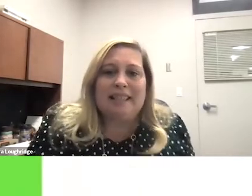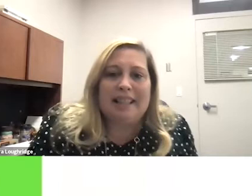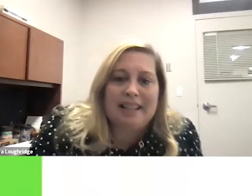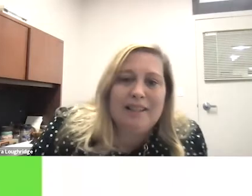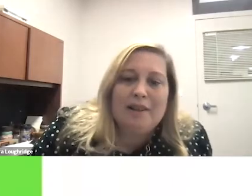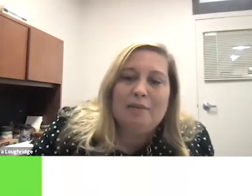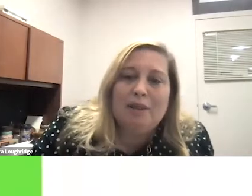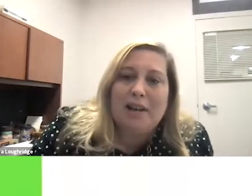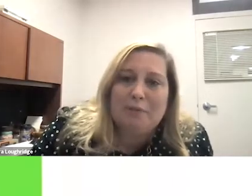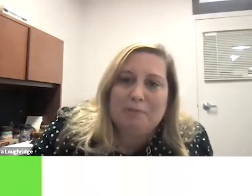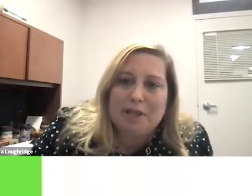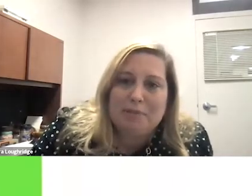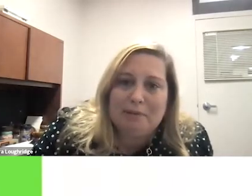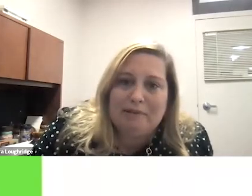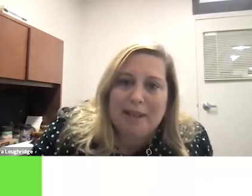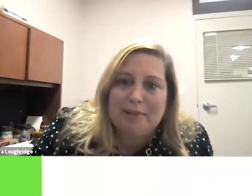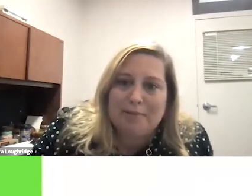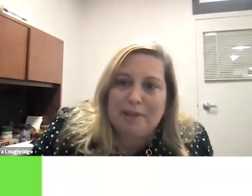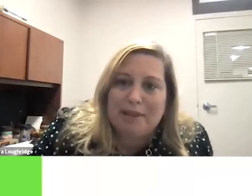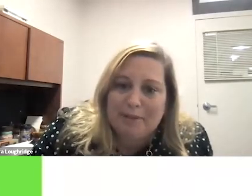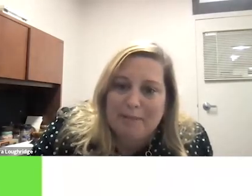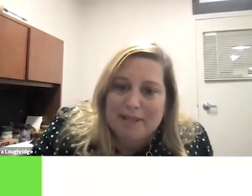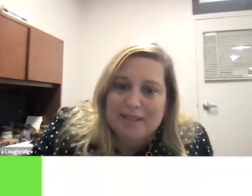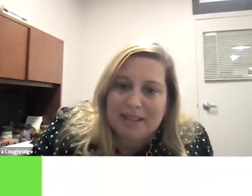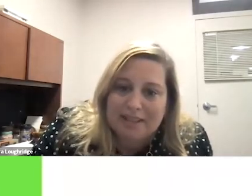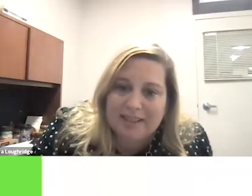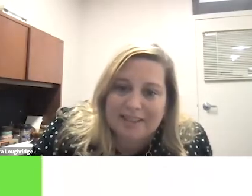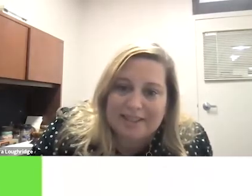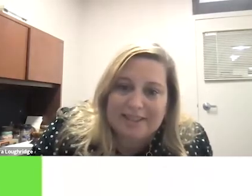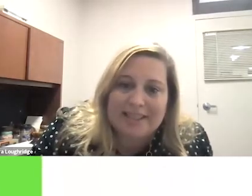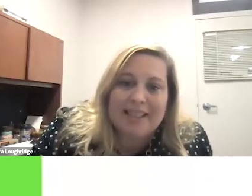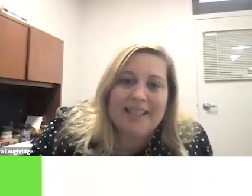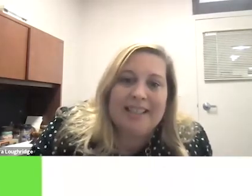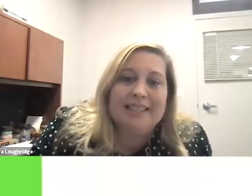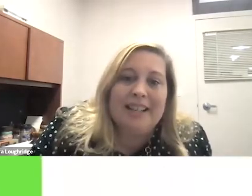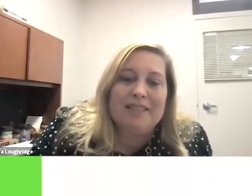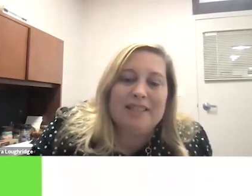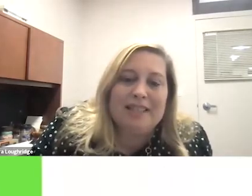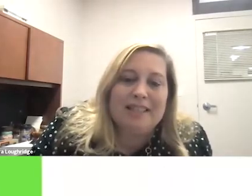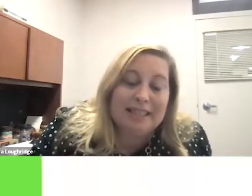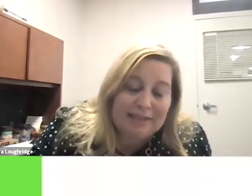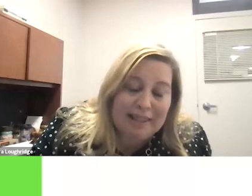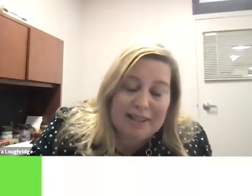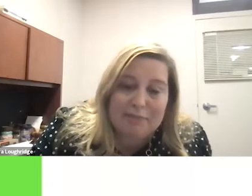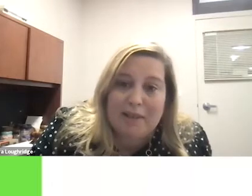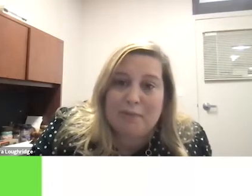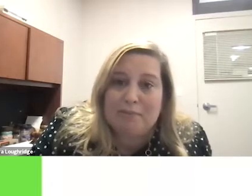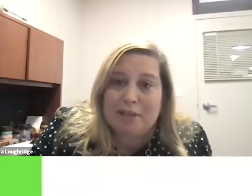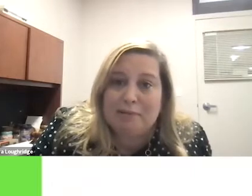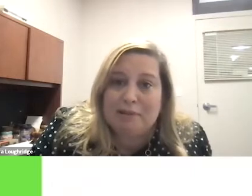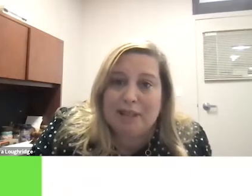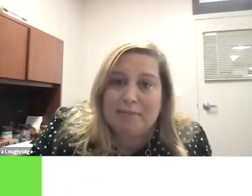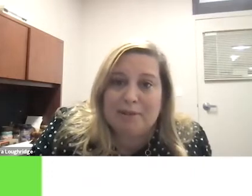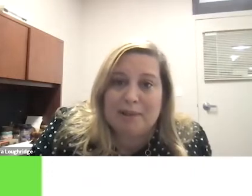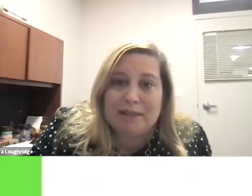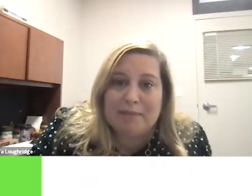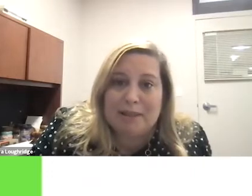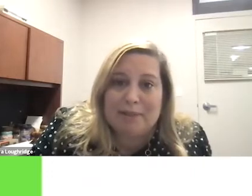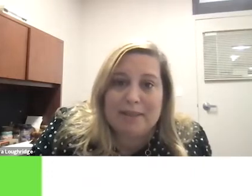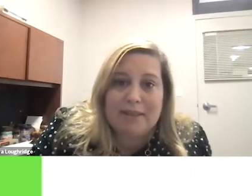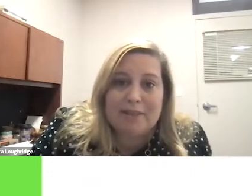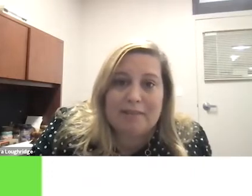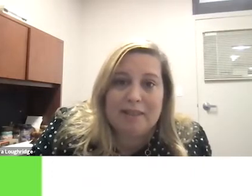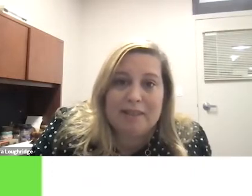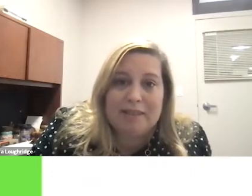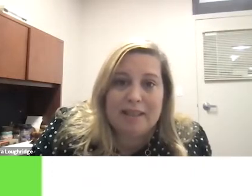and TK will have a bridge program to welcome them as kindergartners. 6th graders will have a bridge program to welcome